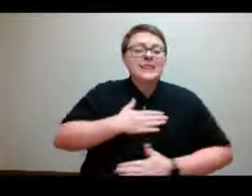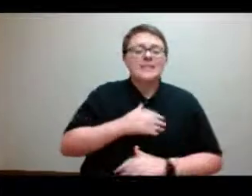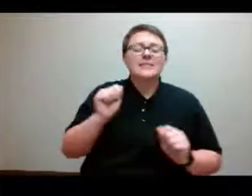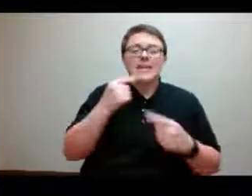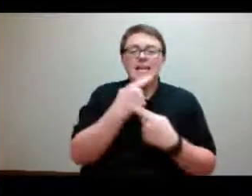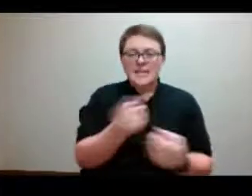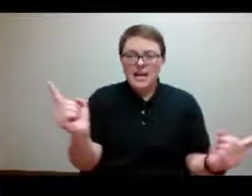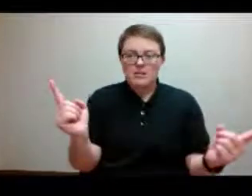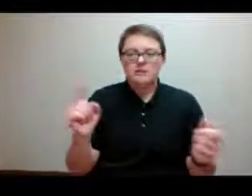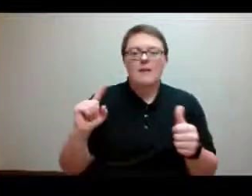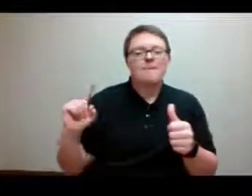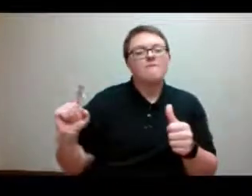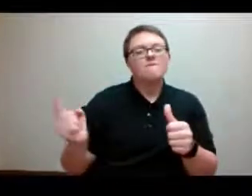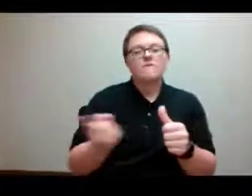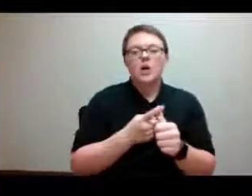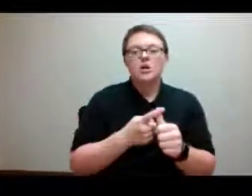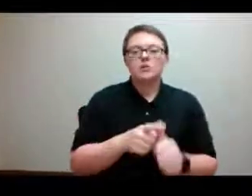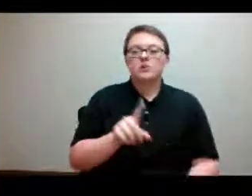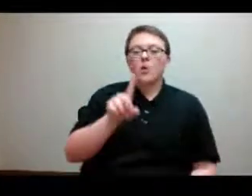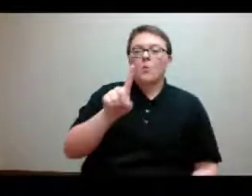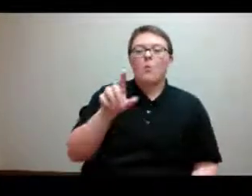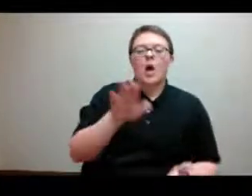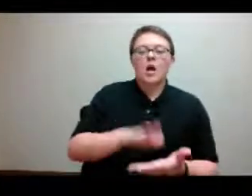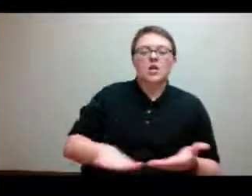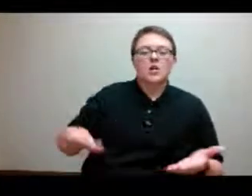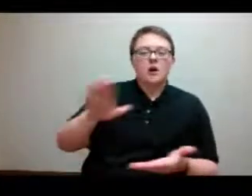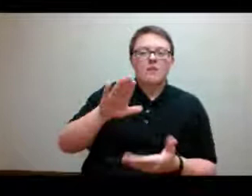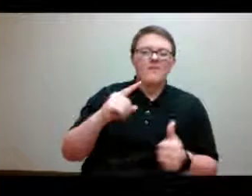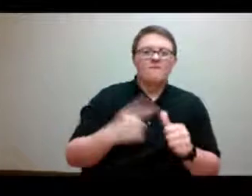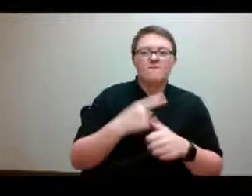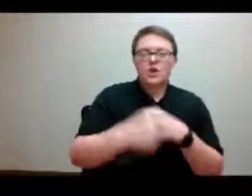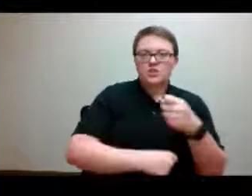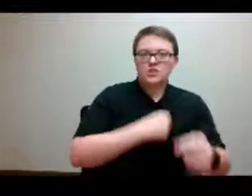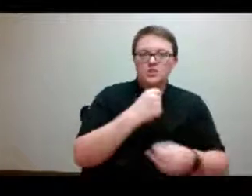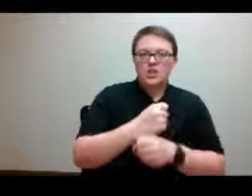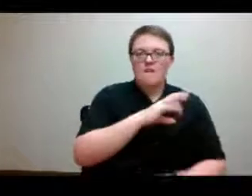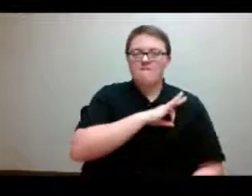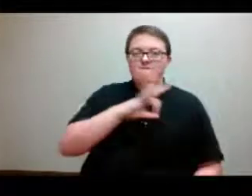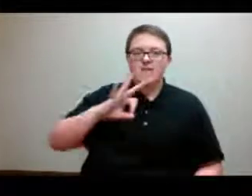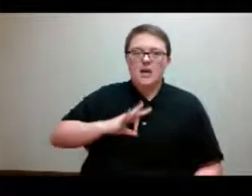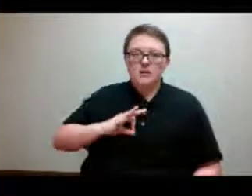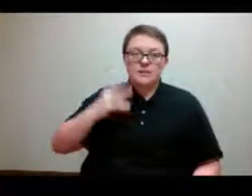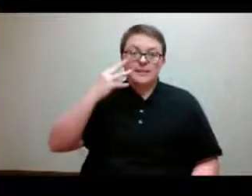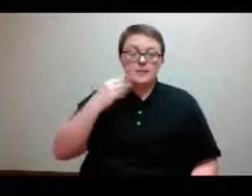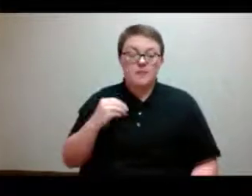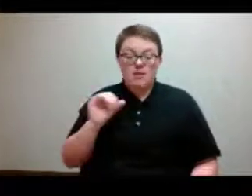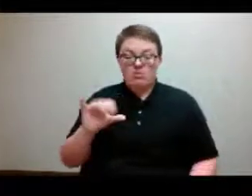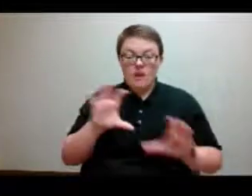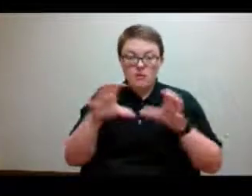the first One College first-year faculty experience cohort